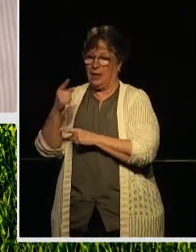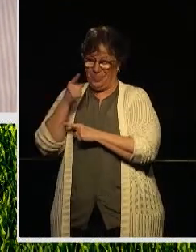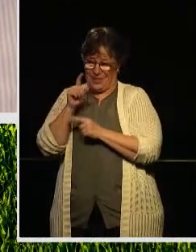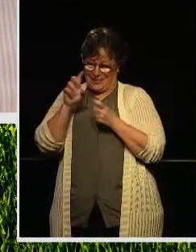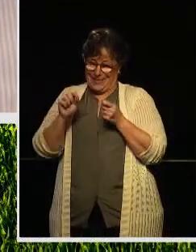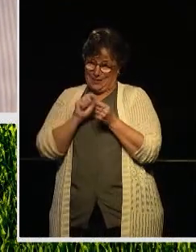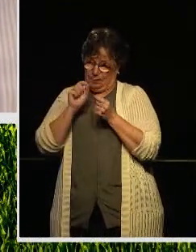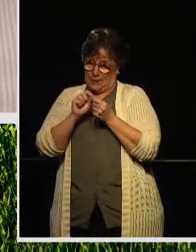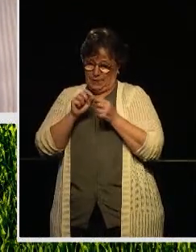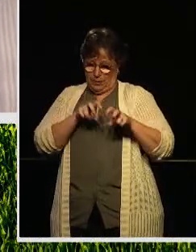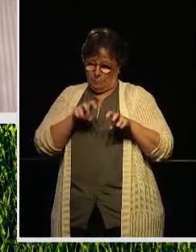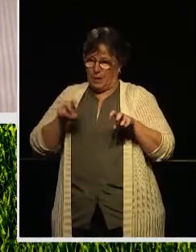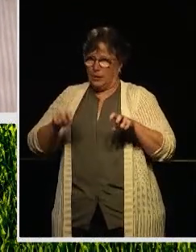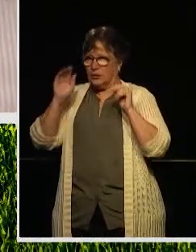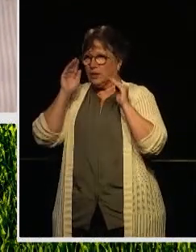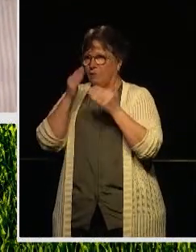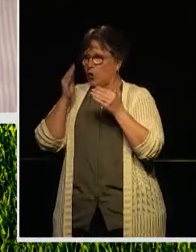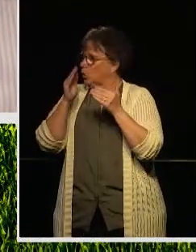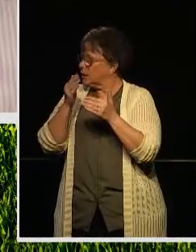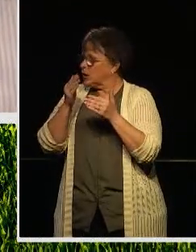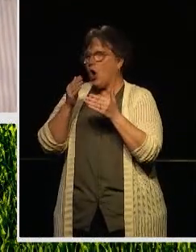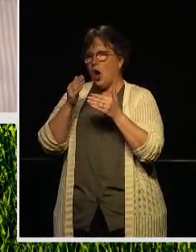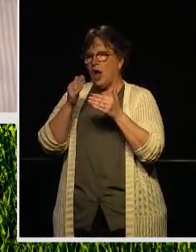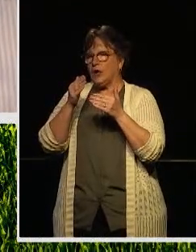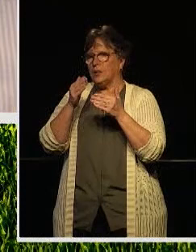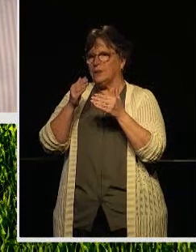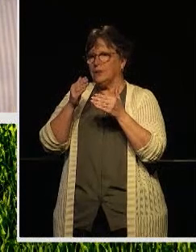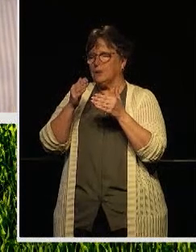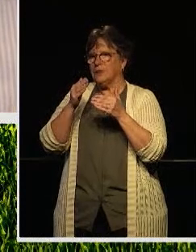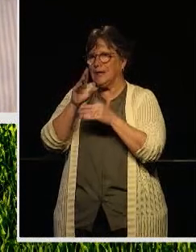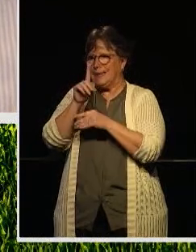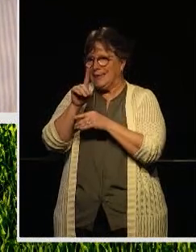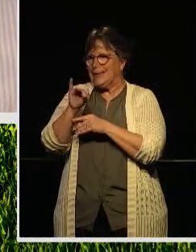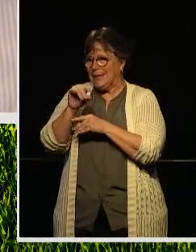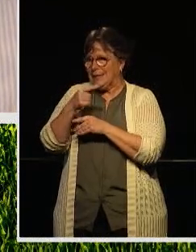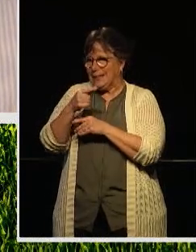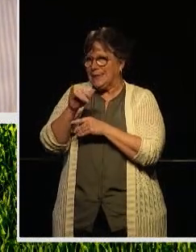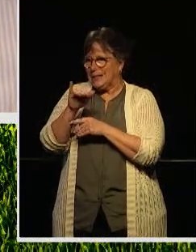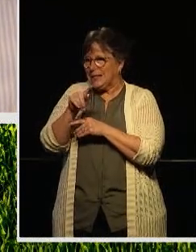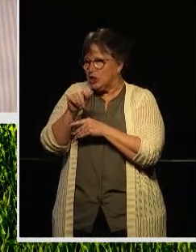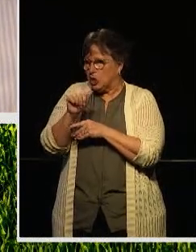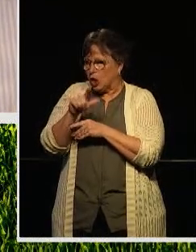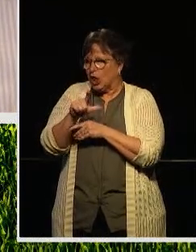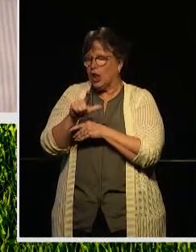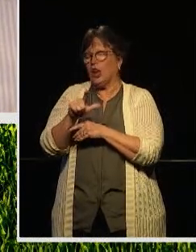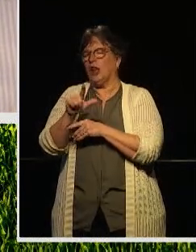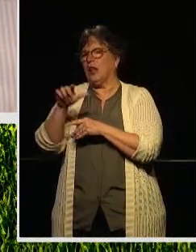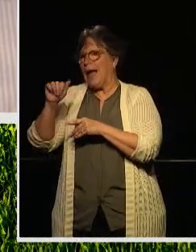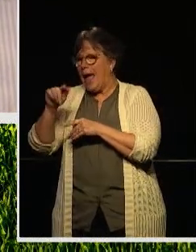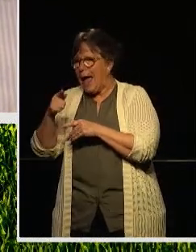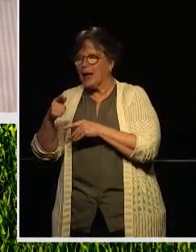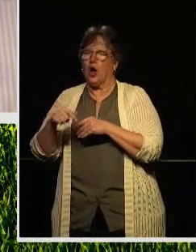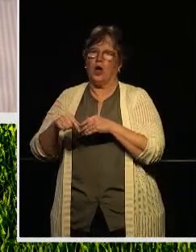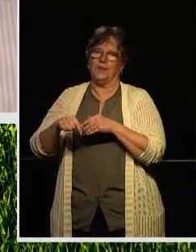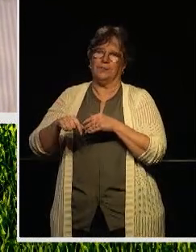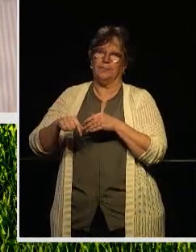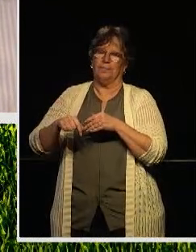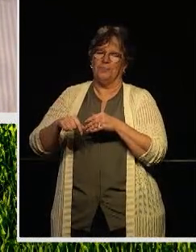more on digital ag from the context of sensors, robots,